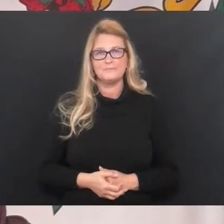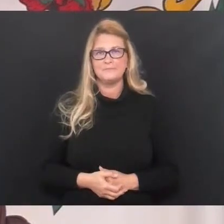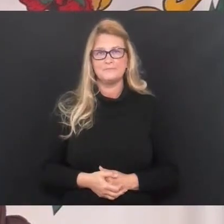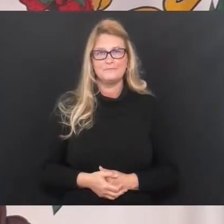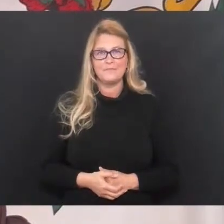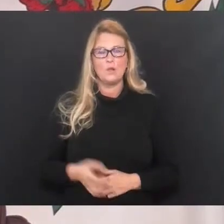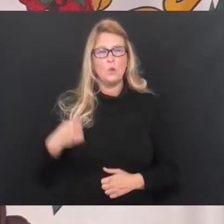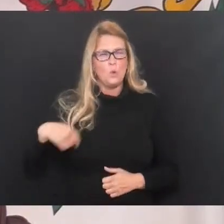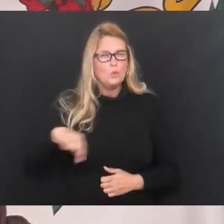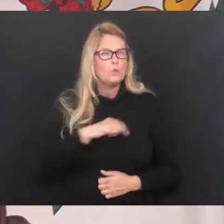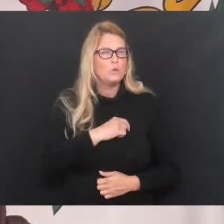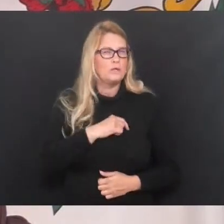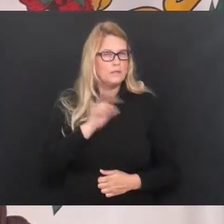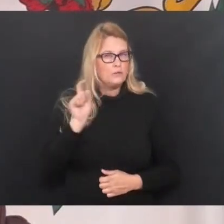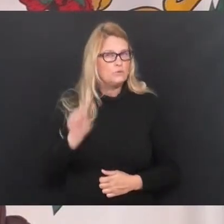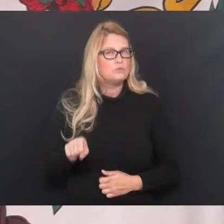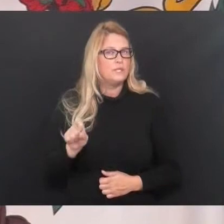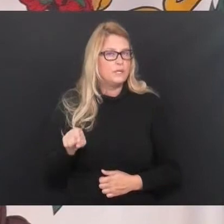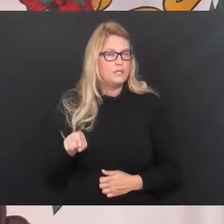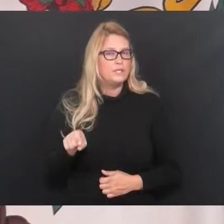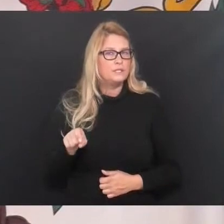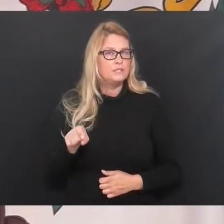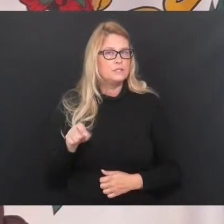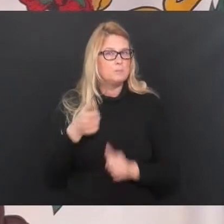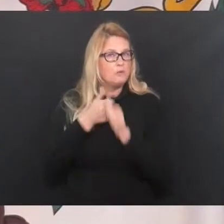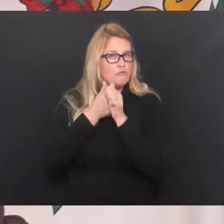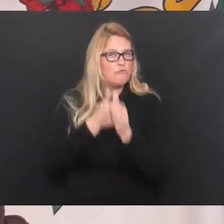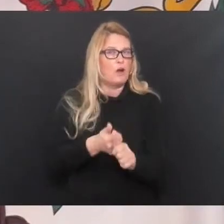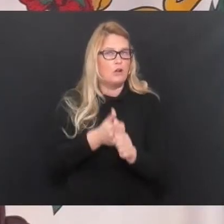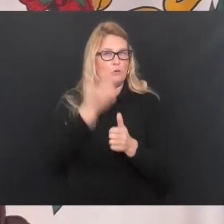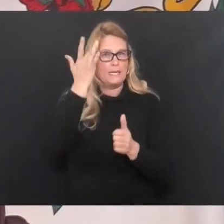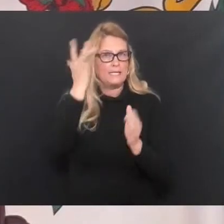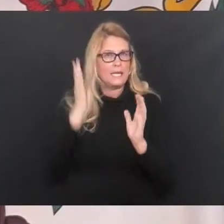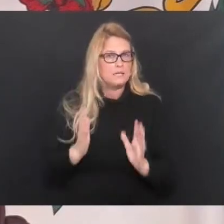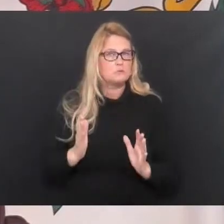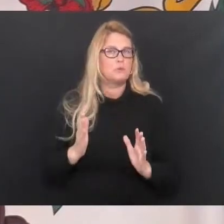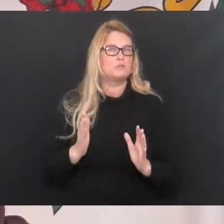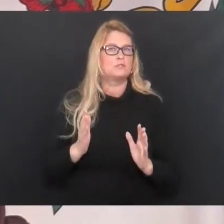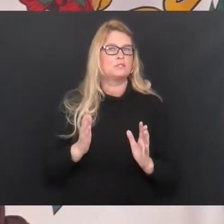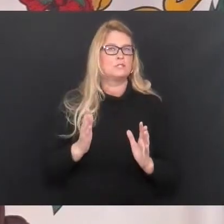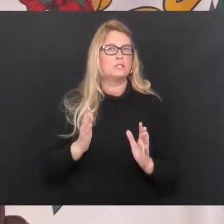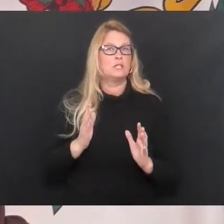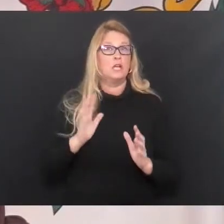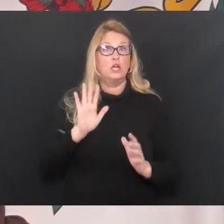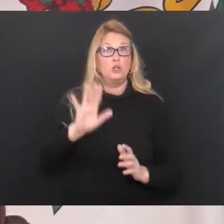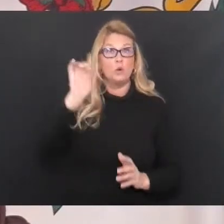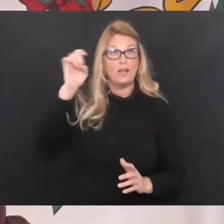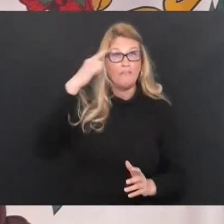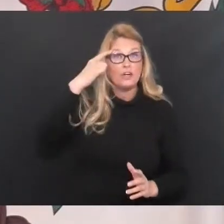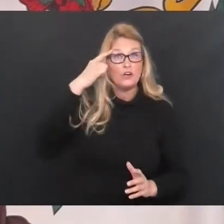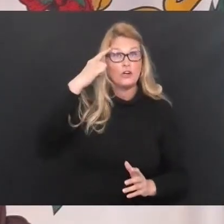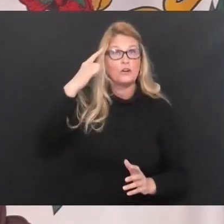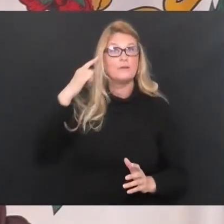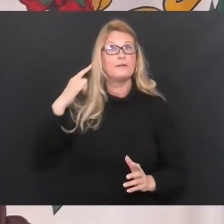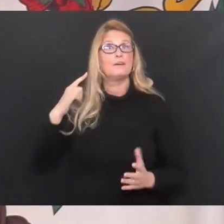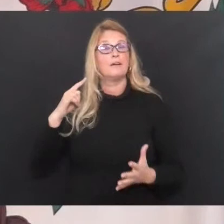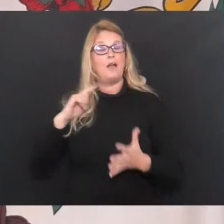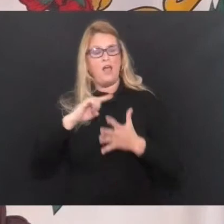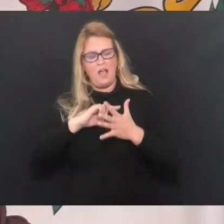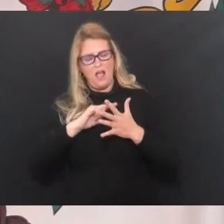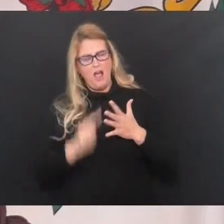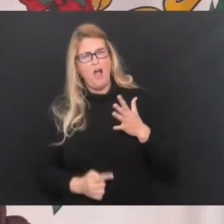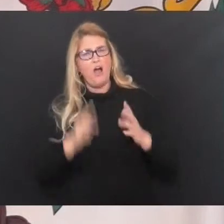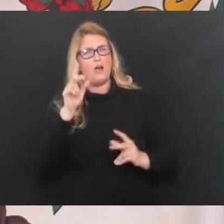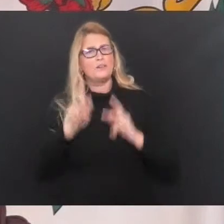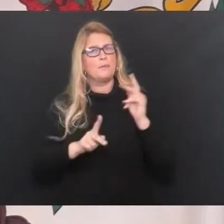We really need to be listening to the experts and listening to your governor and listening to all those